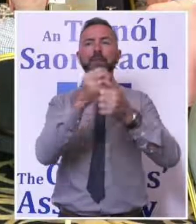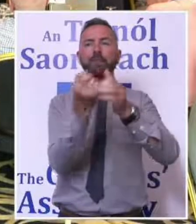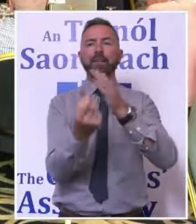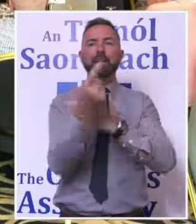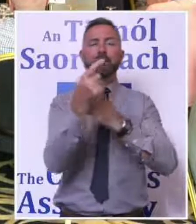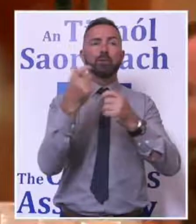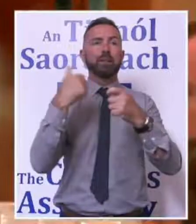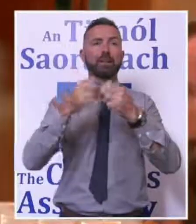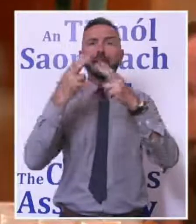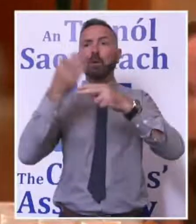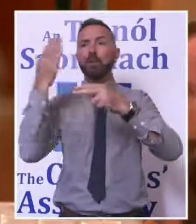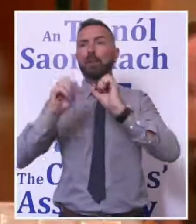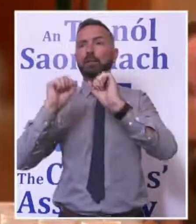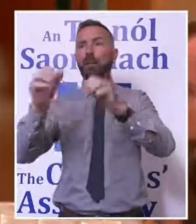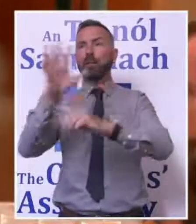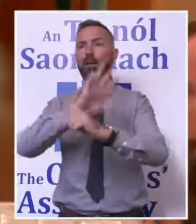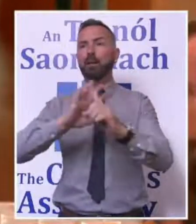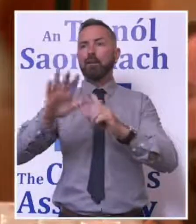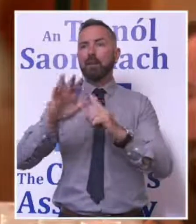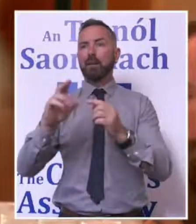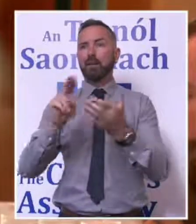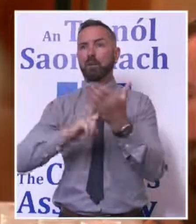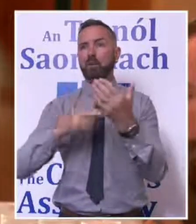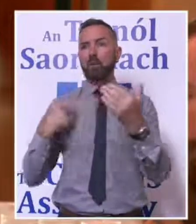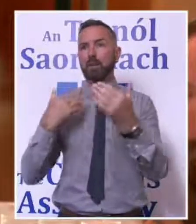way outside the area that they'd have been used to up to now?